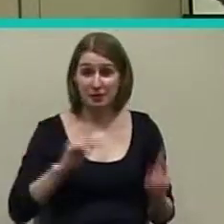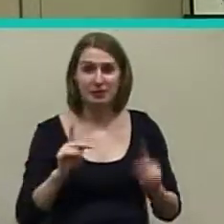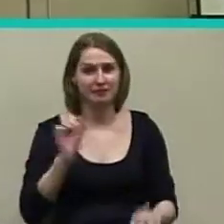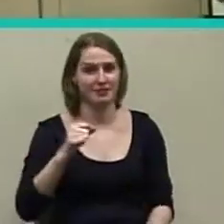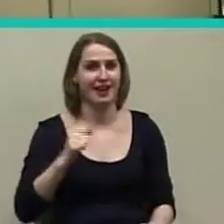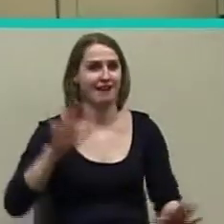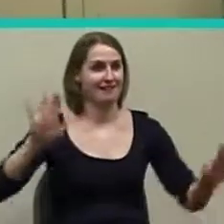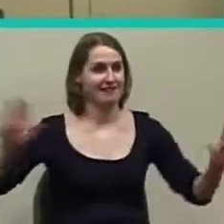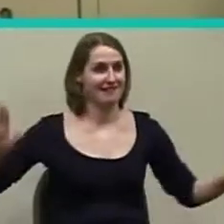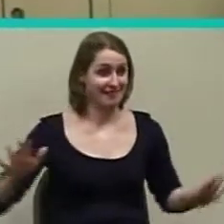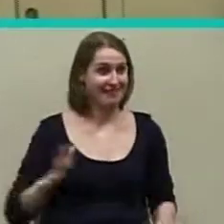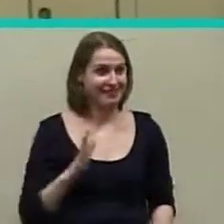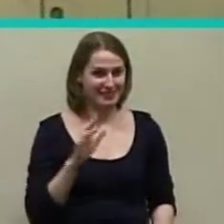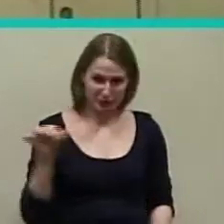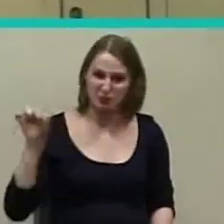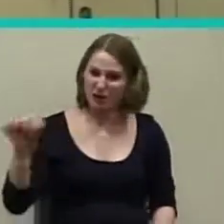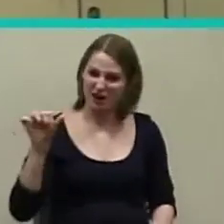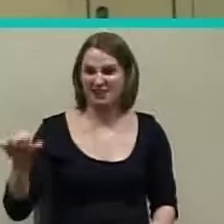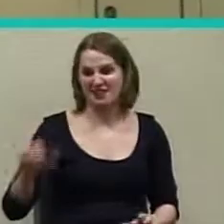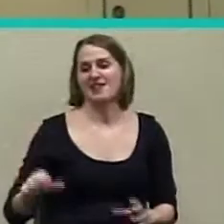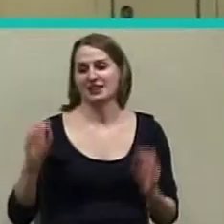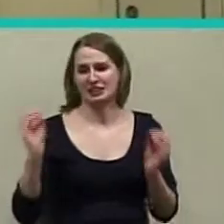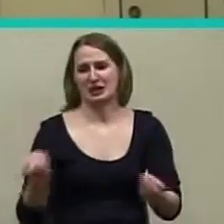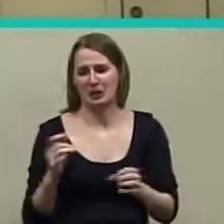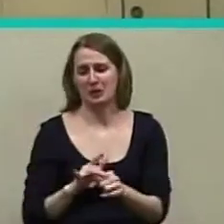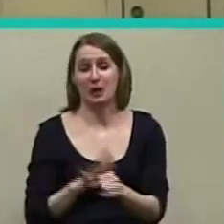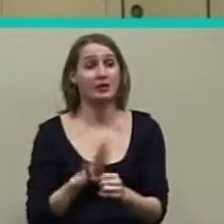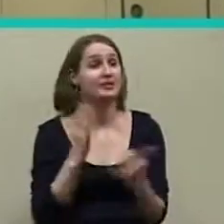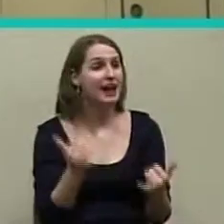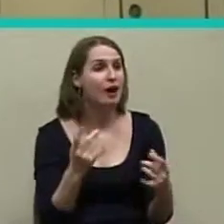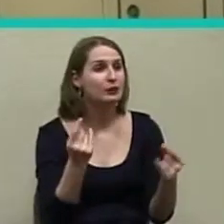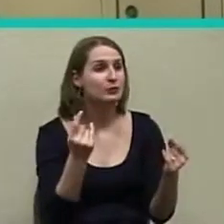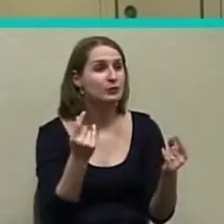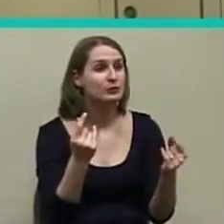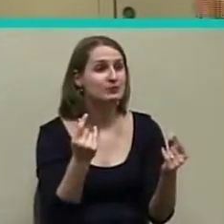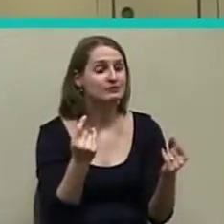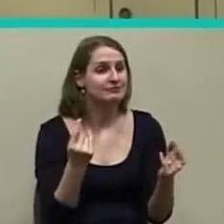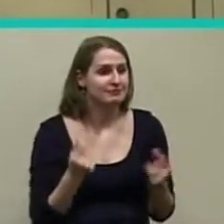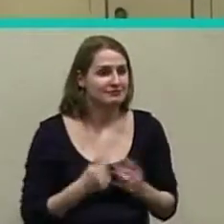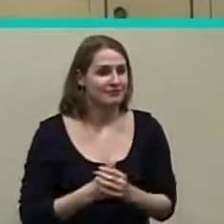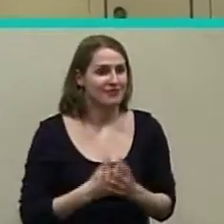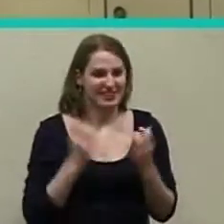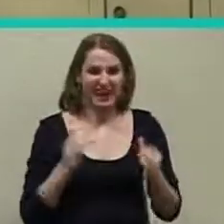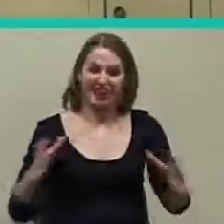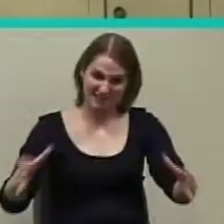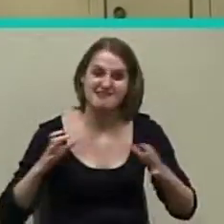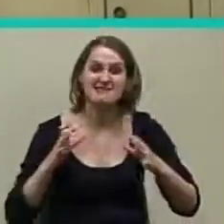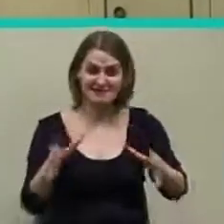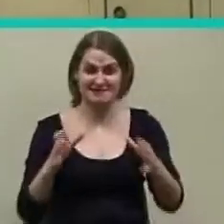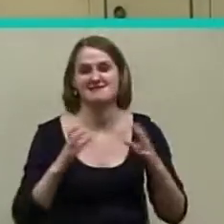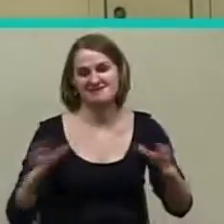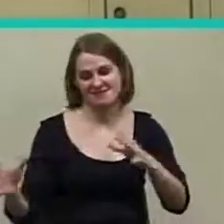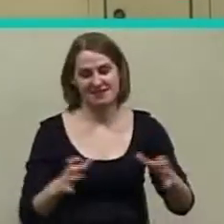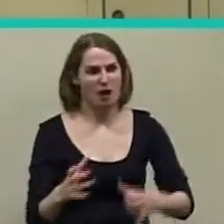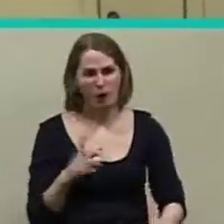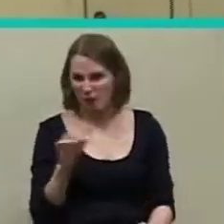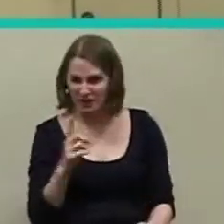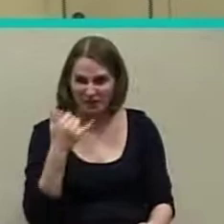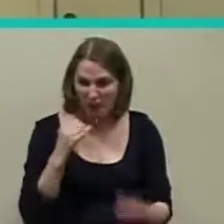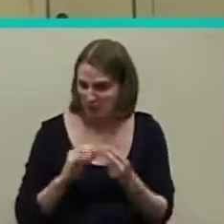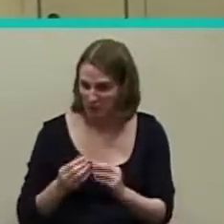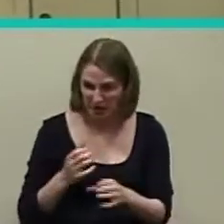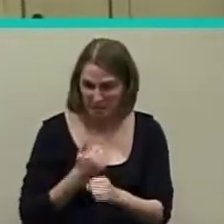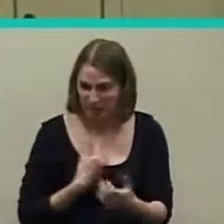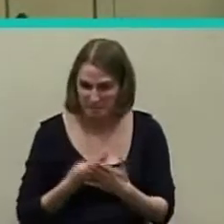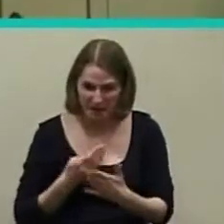Sure. Put it in there, you're pushing buttons, no Coke comes out. Now what do? Now you're rocking that sucker, you're looking for a phone number to get your money back,